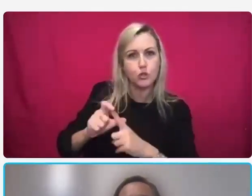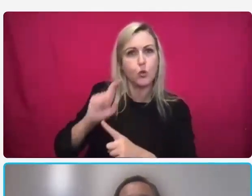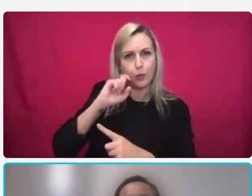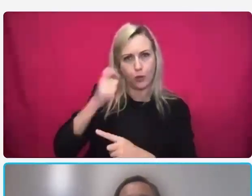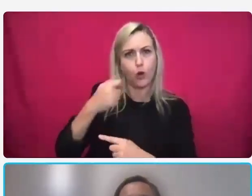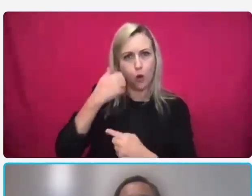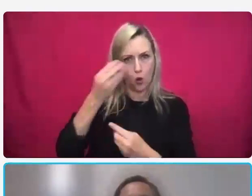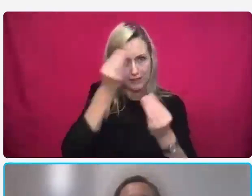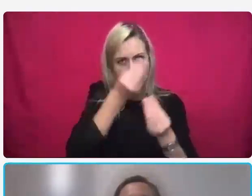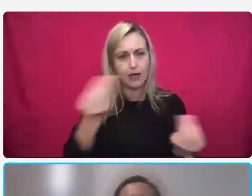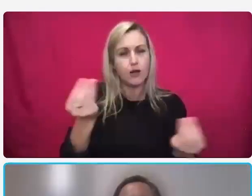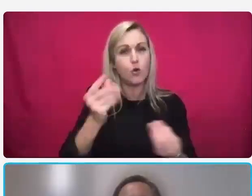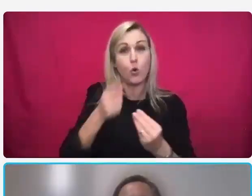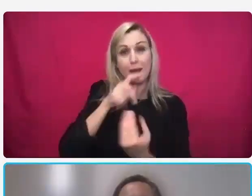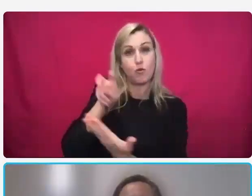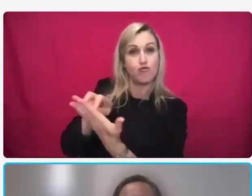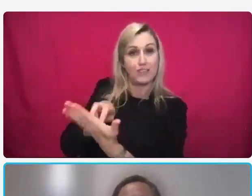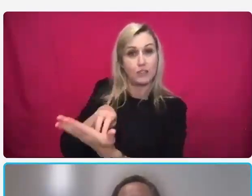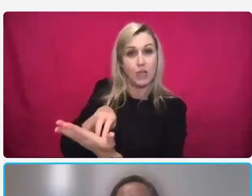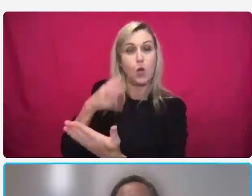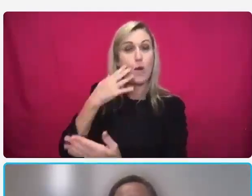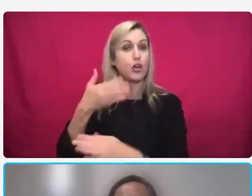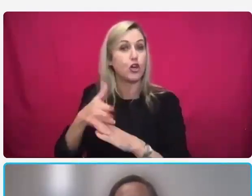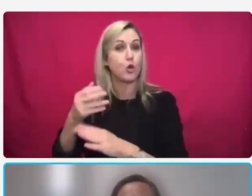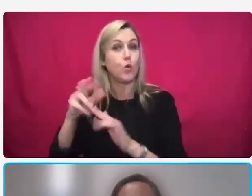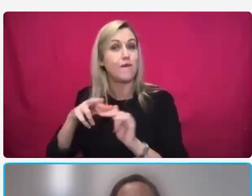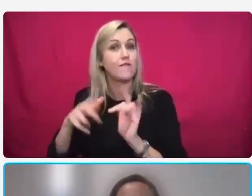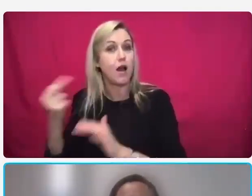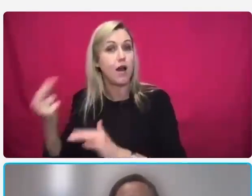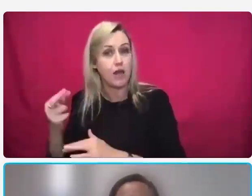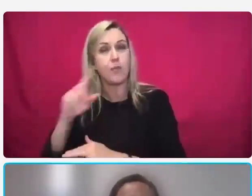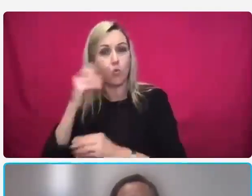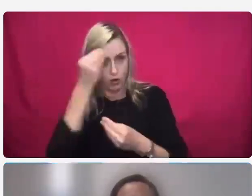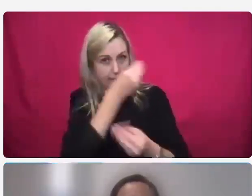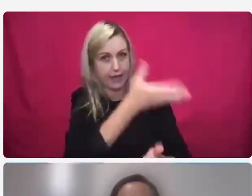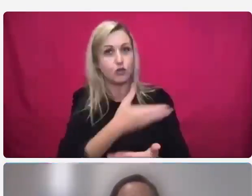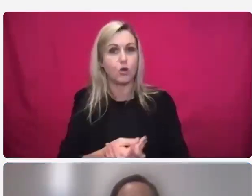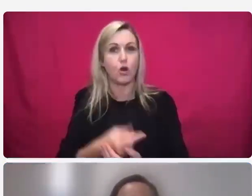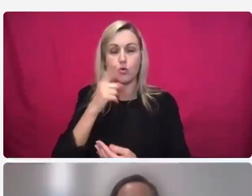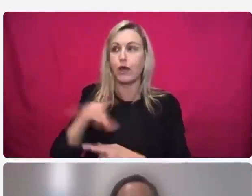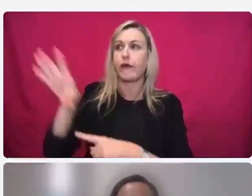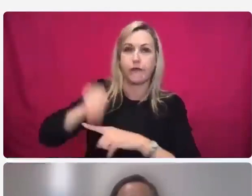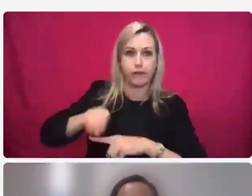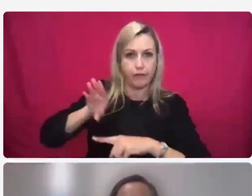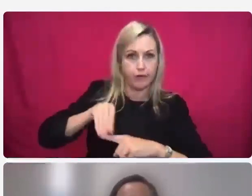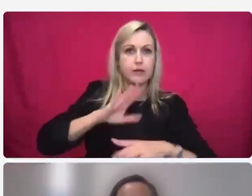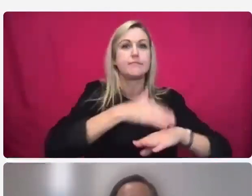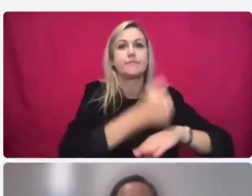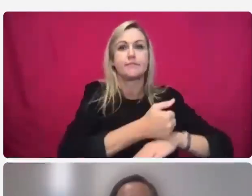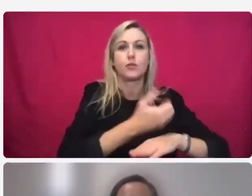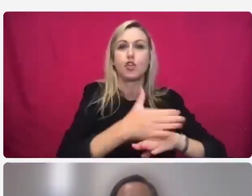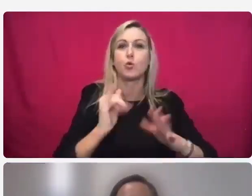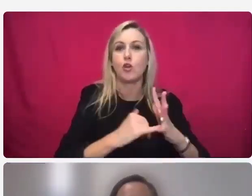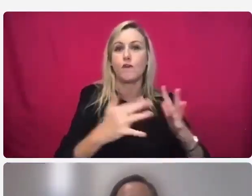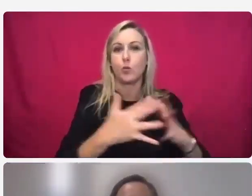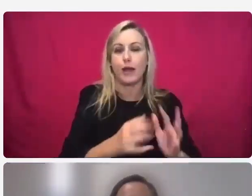registered in that portal when the files are available. Right, cool. And how the